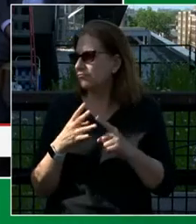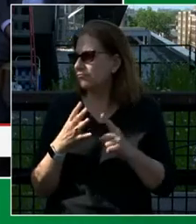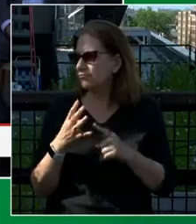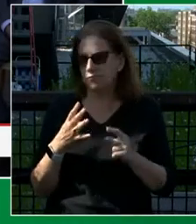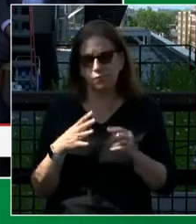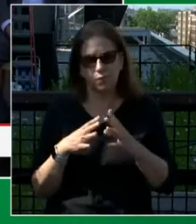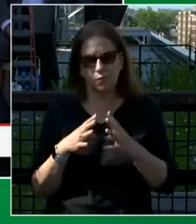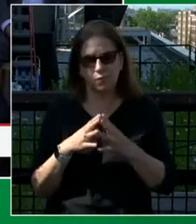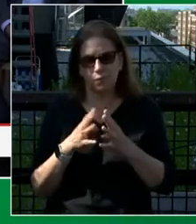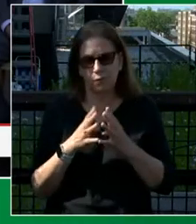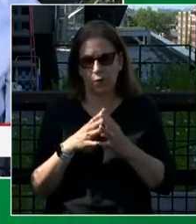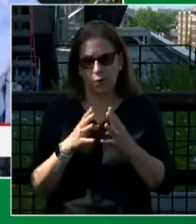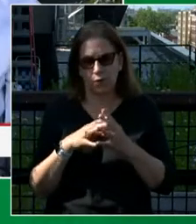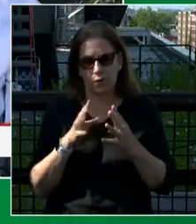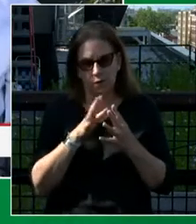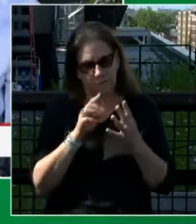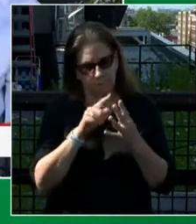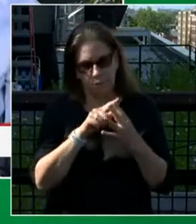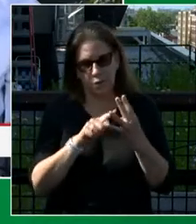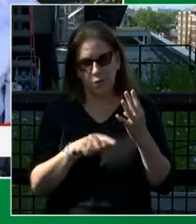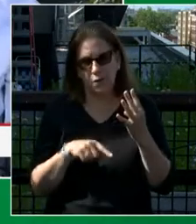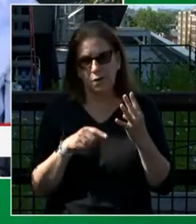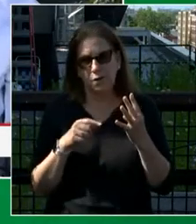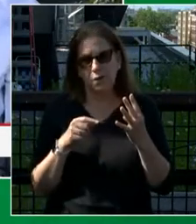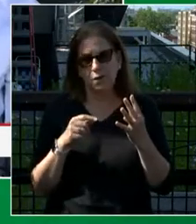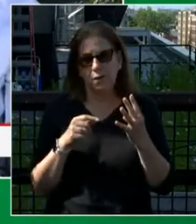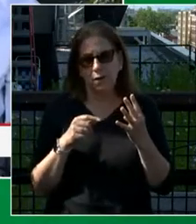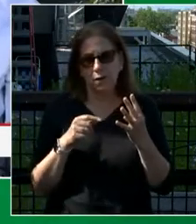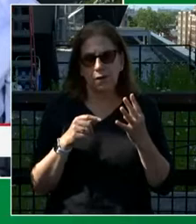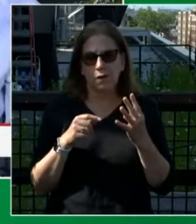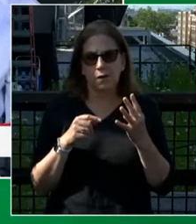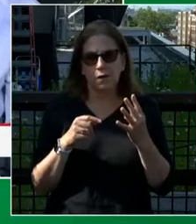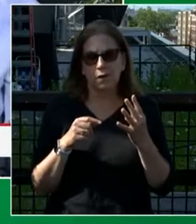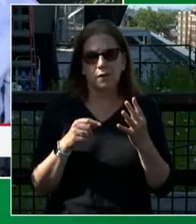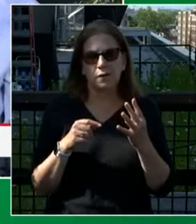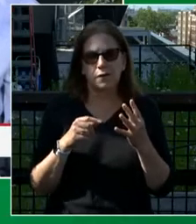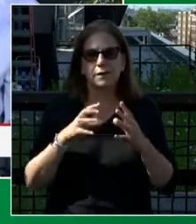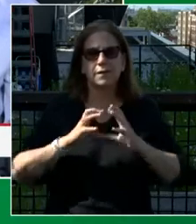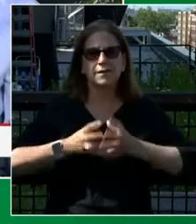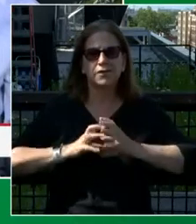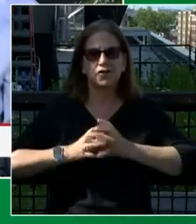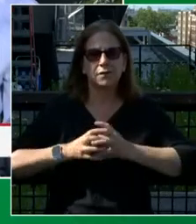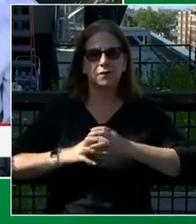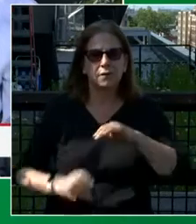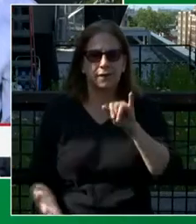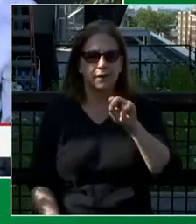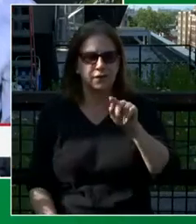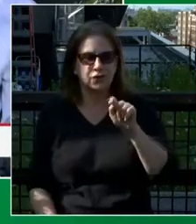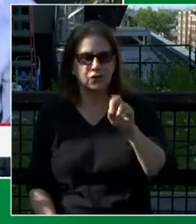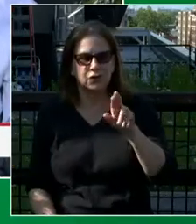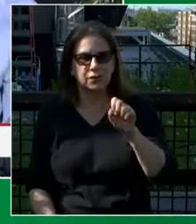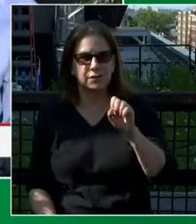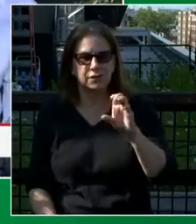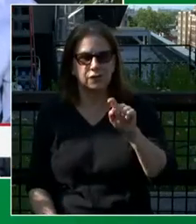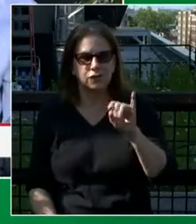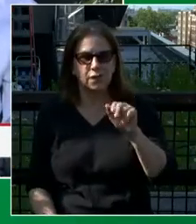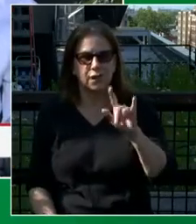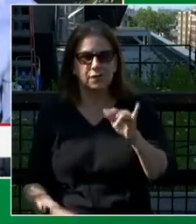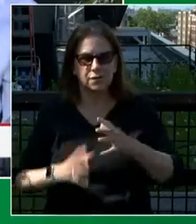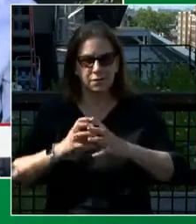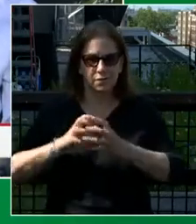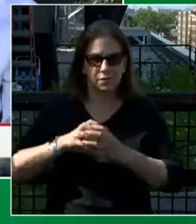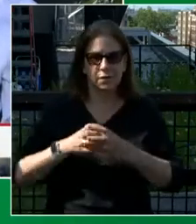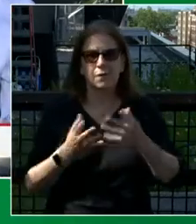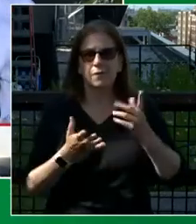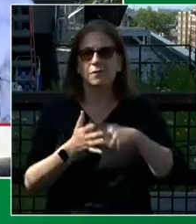bring to the plate and their experiences as well as you're working day to day. So I think that's really valuable. So defining what that connection means as you talk